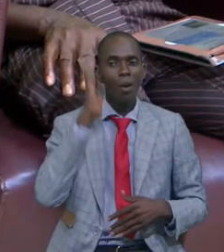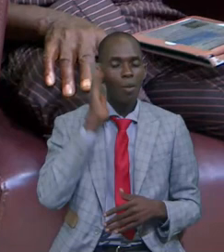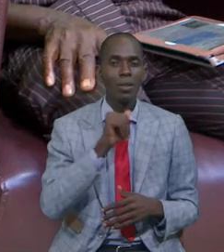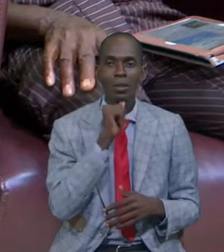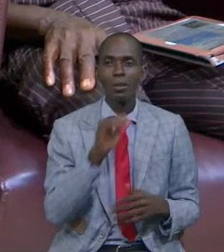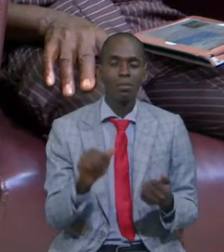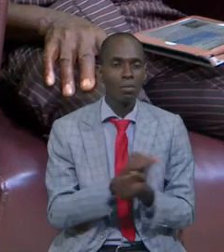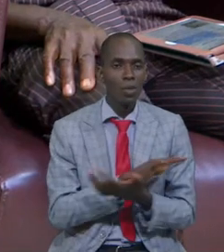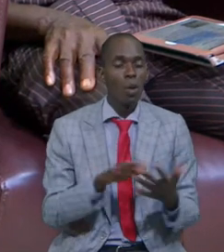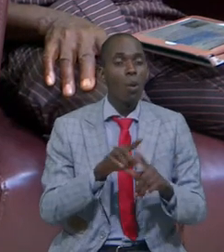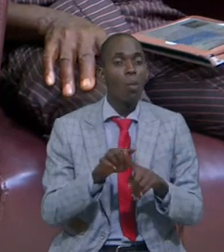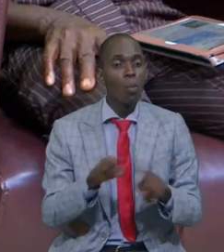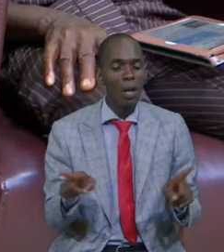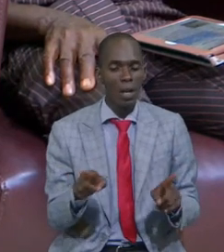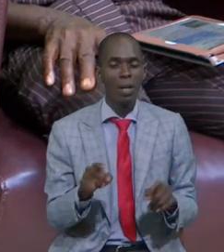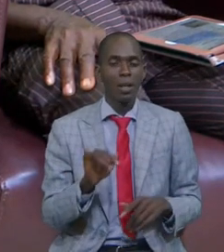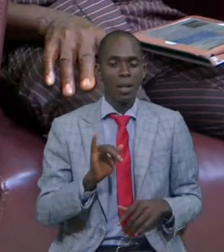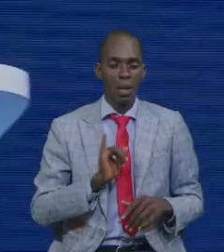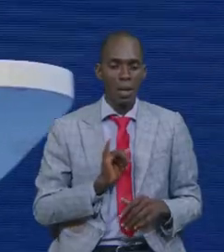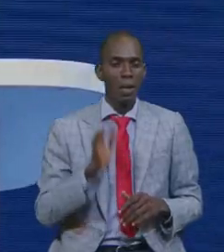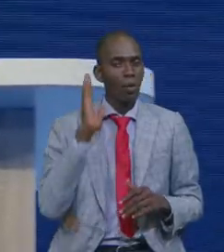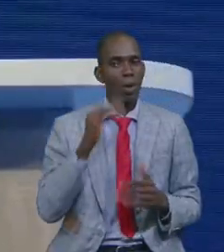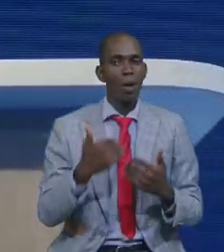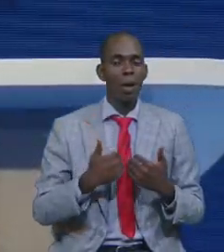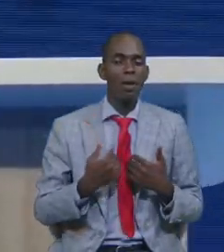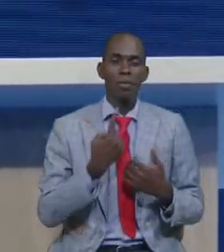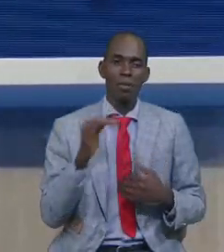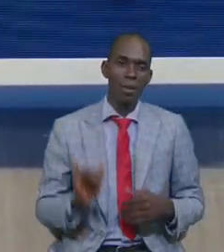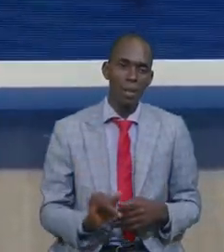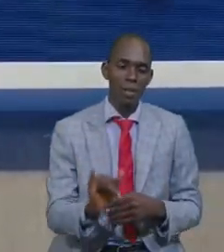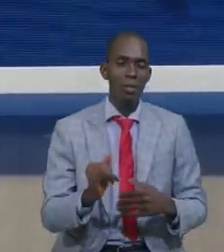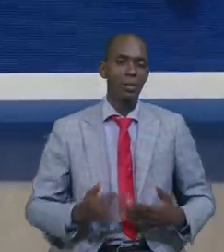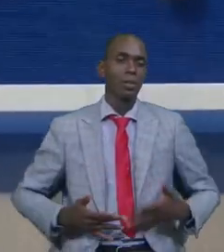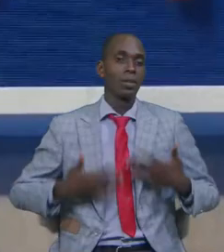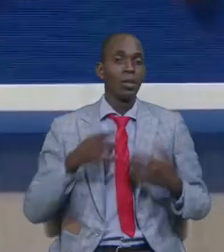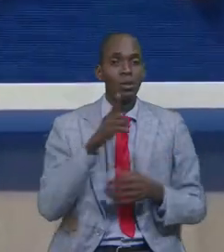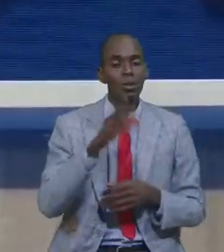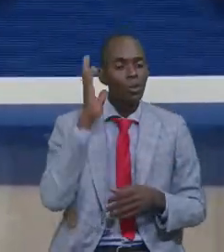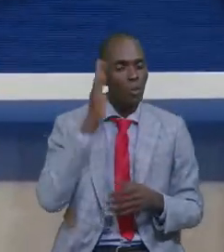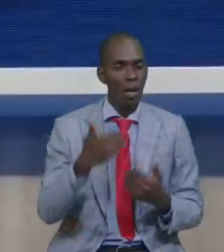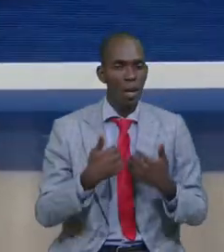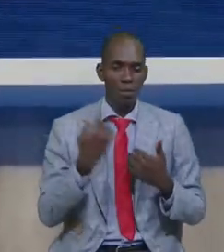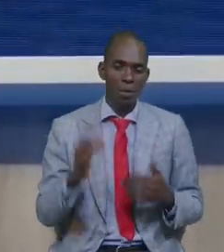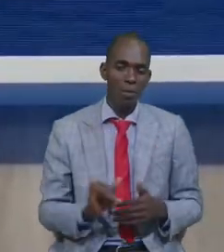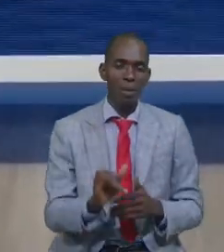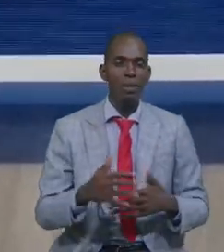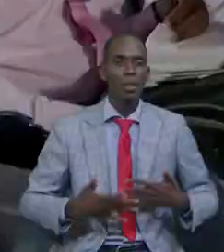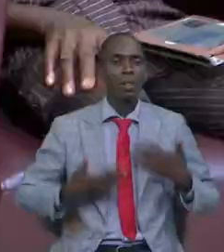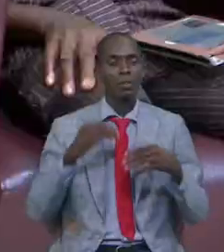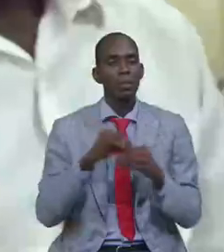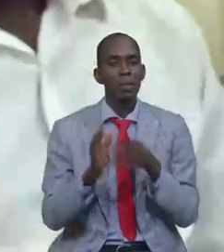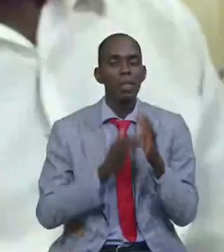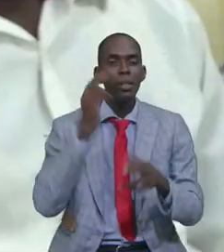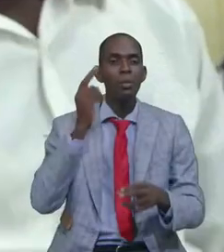everlasting life, but have everlasting life. You have everlasting life in